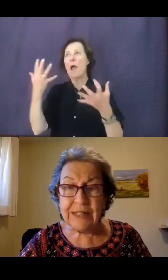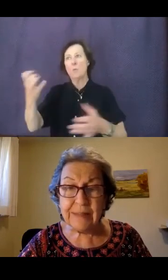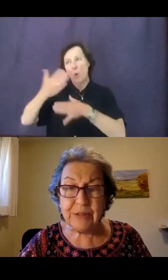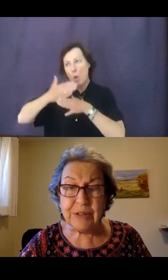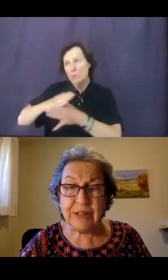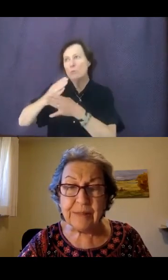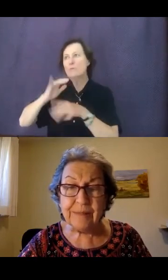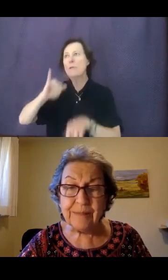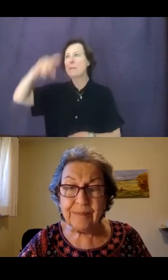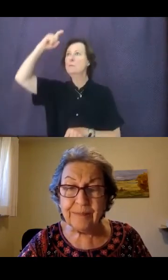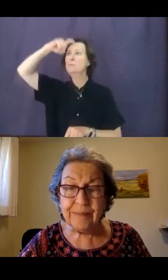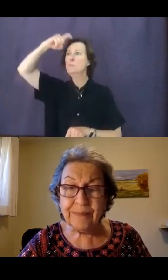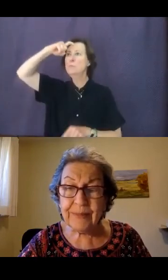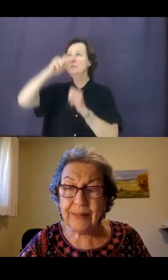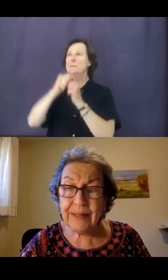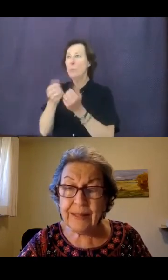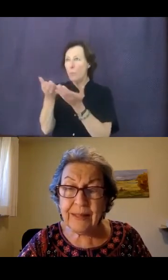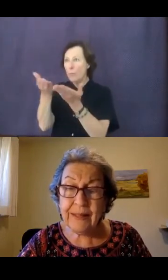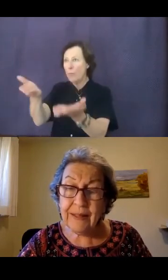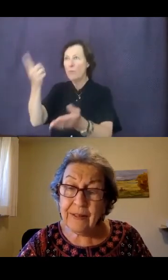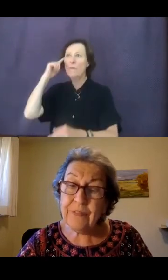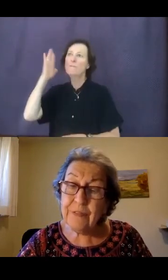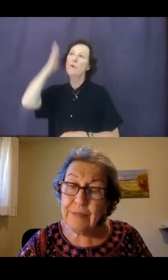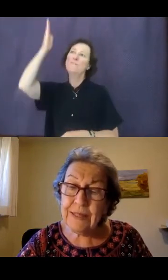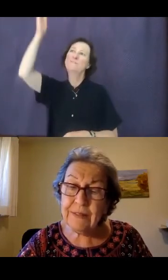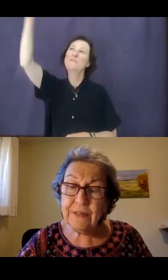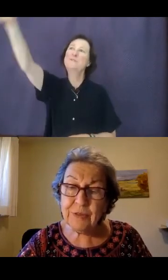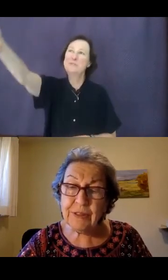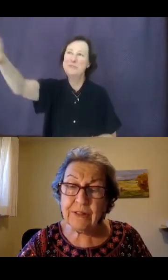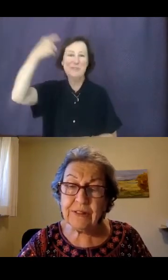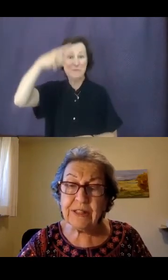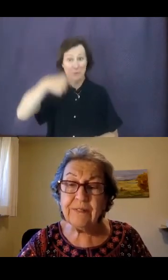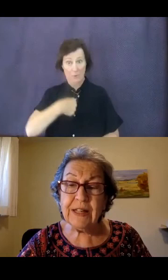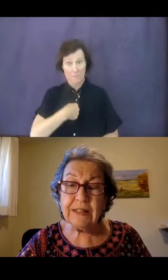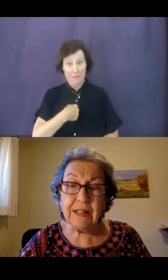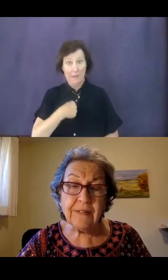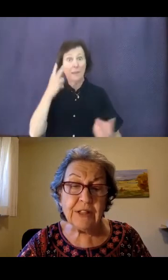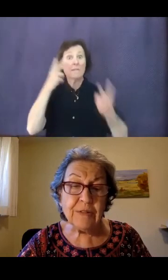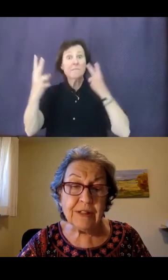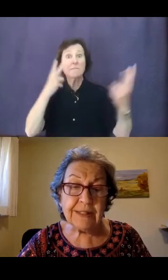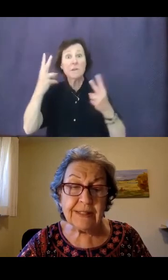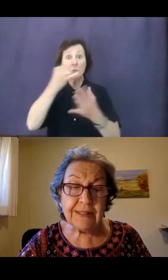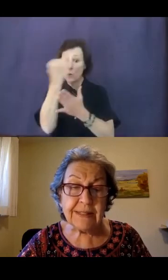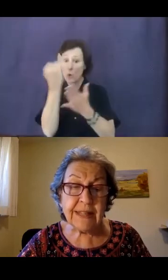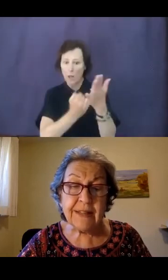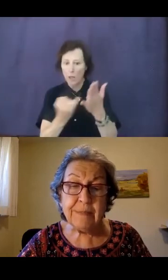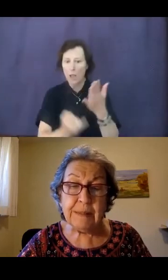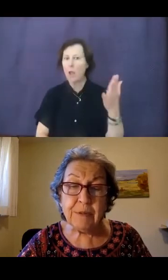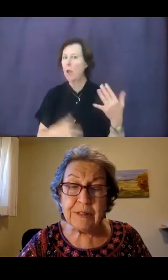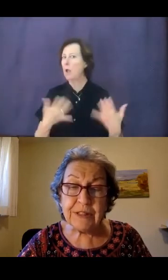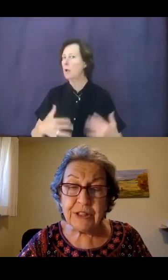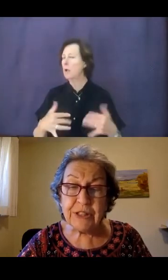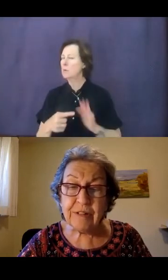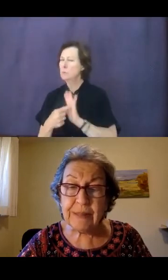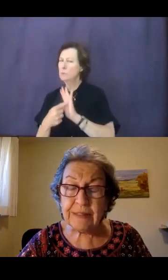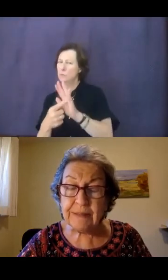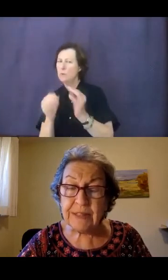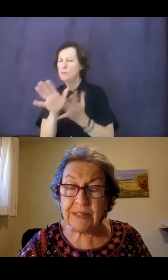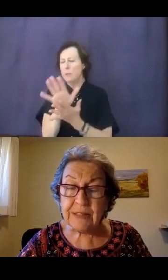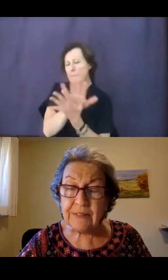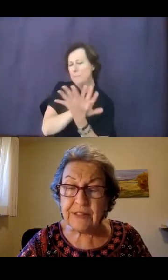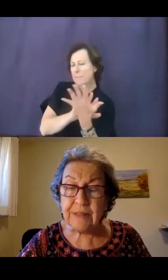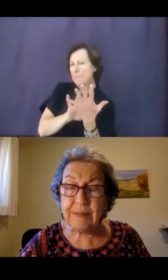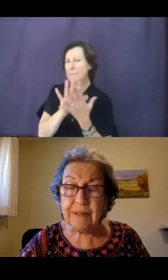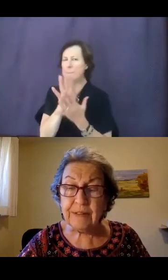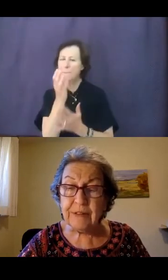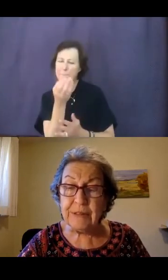in times to come. For me, the visual arts convey a lot of the nuances that people want to share about